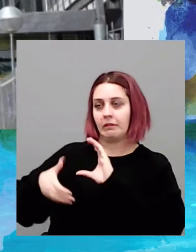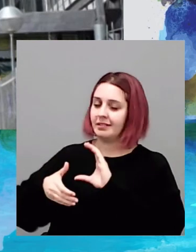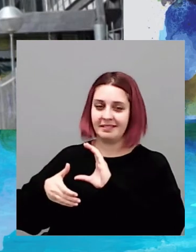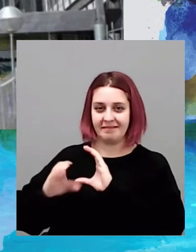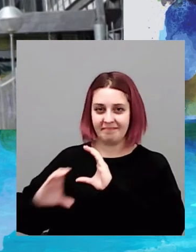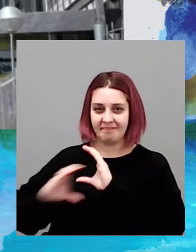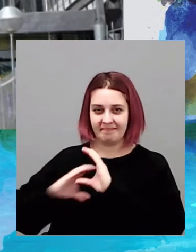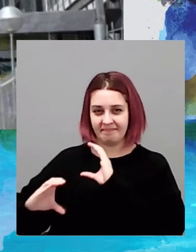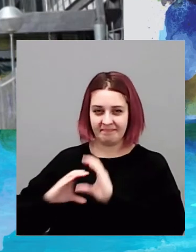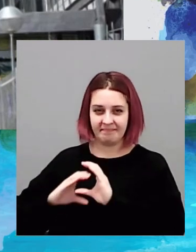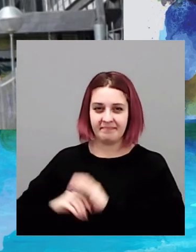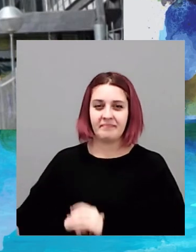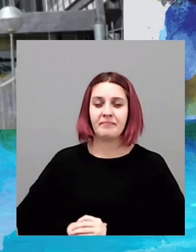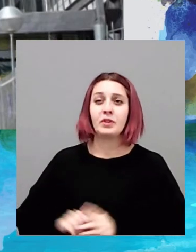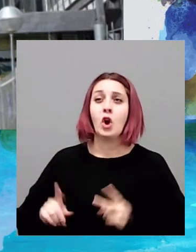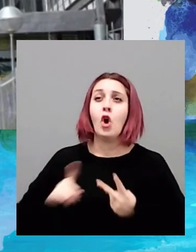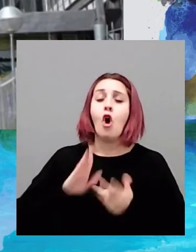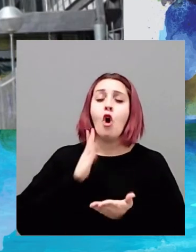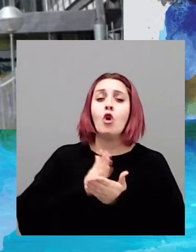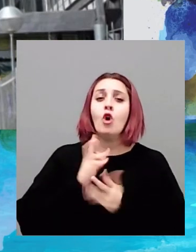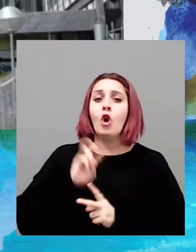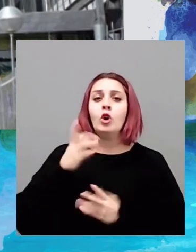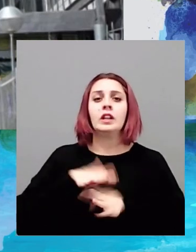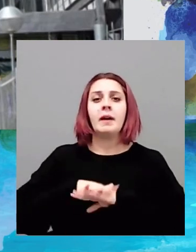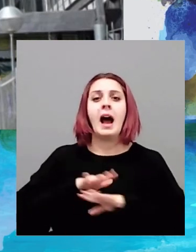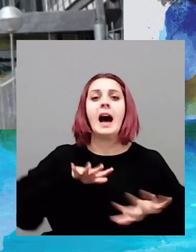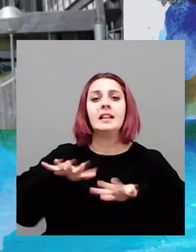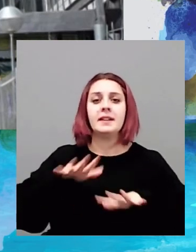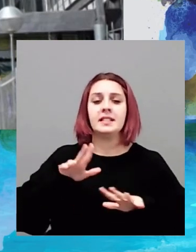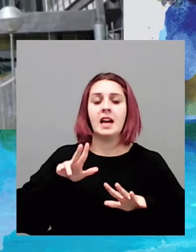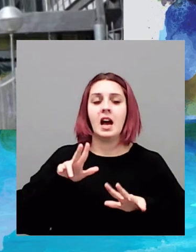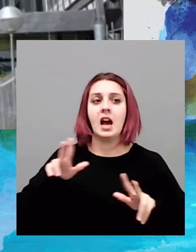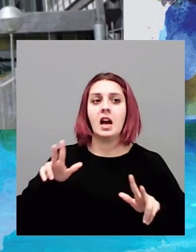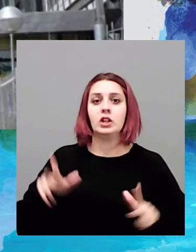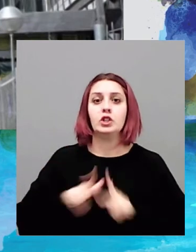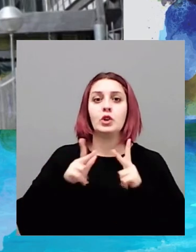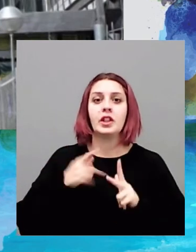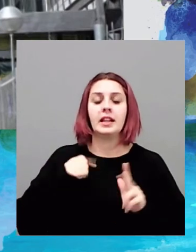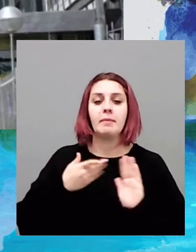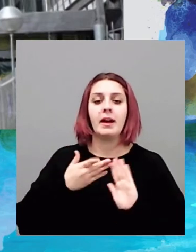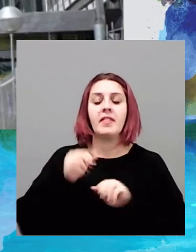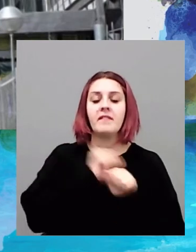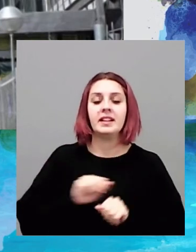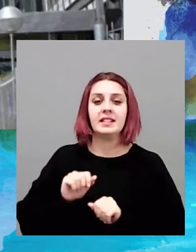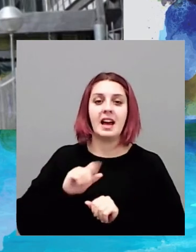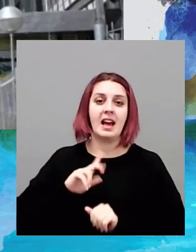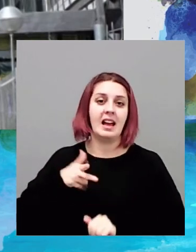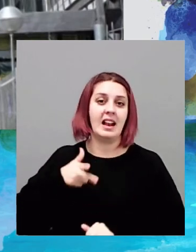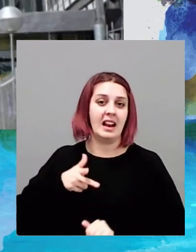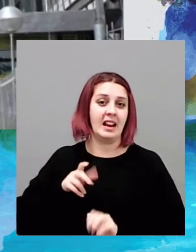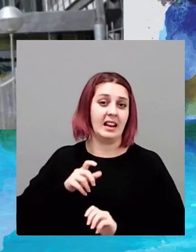actually exists. We have another course on social activism, and it has to do with disabilities.